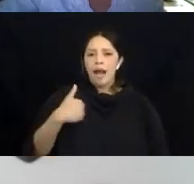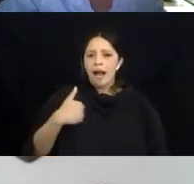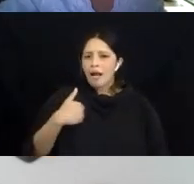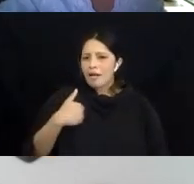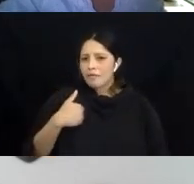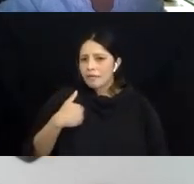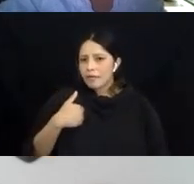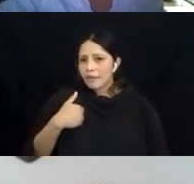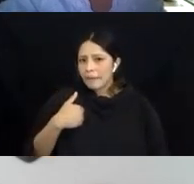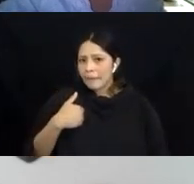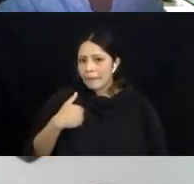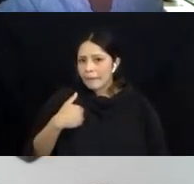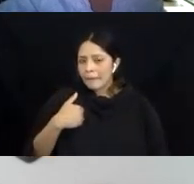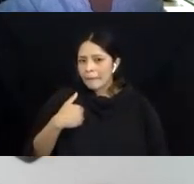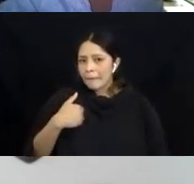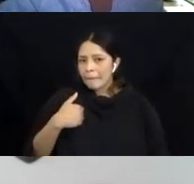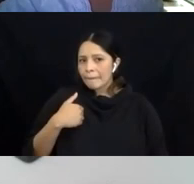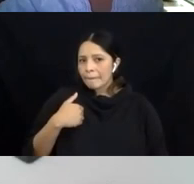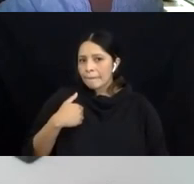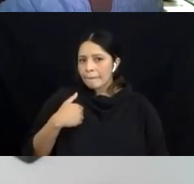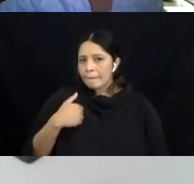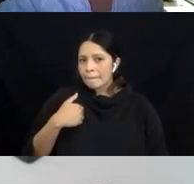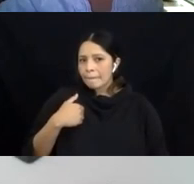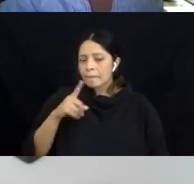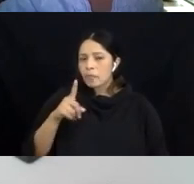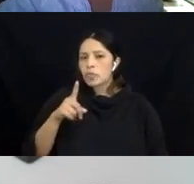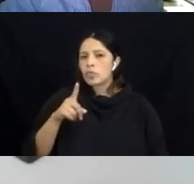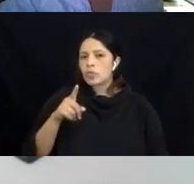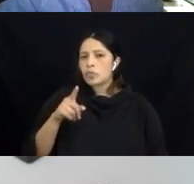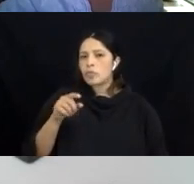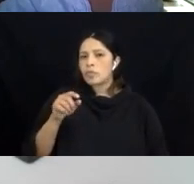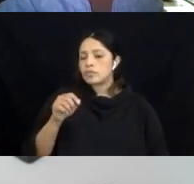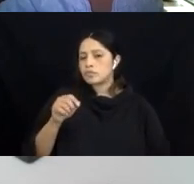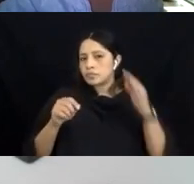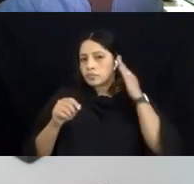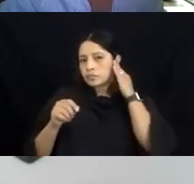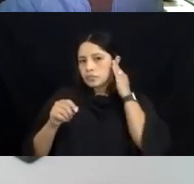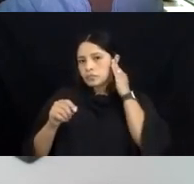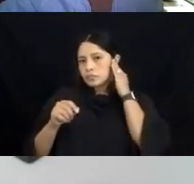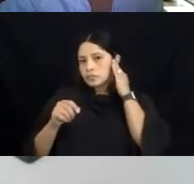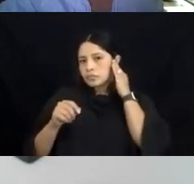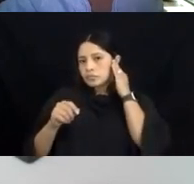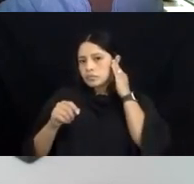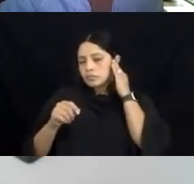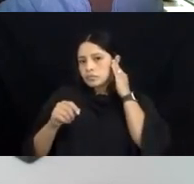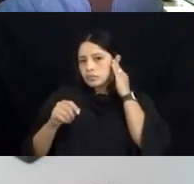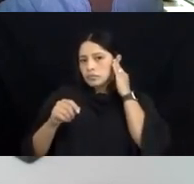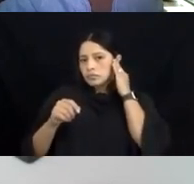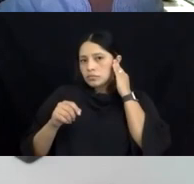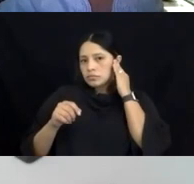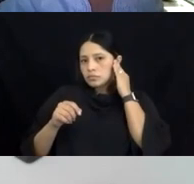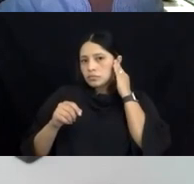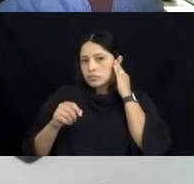demographics for FECCCD? I believe we can get those information from our